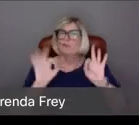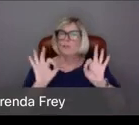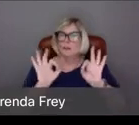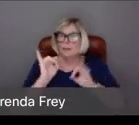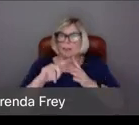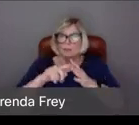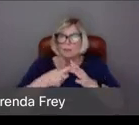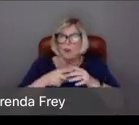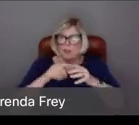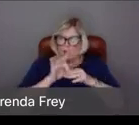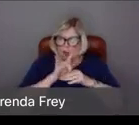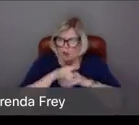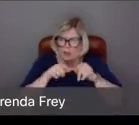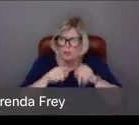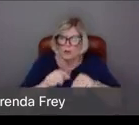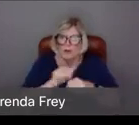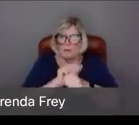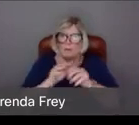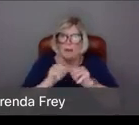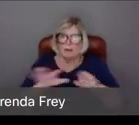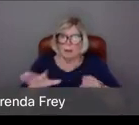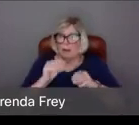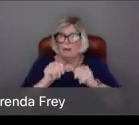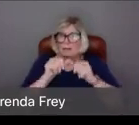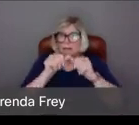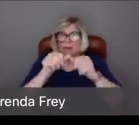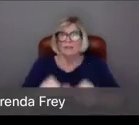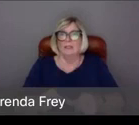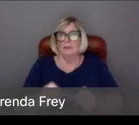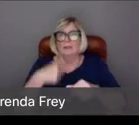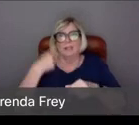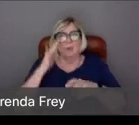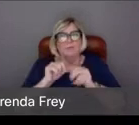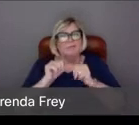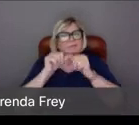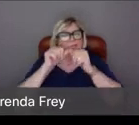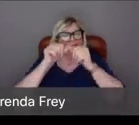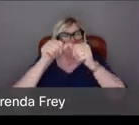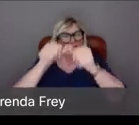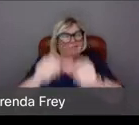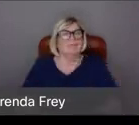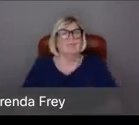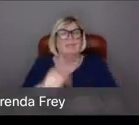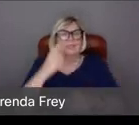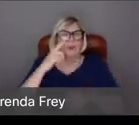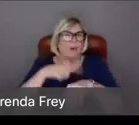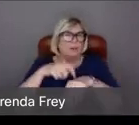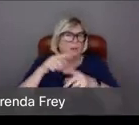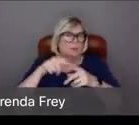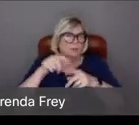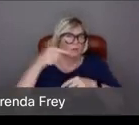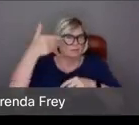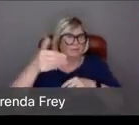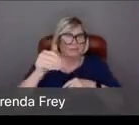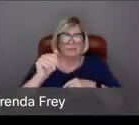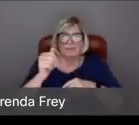on in the pandemic and has continued, and I believe it's continuing for a long while. I think it's through April of next year. I